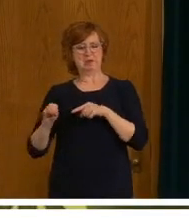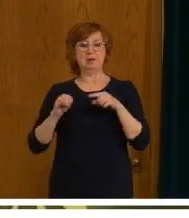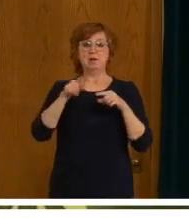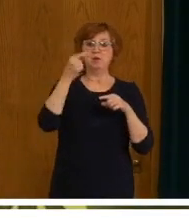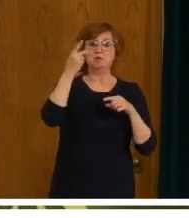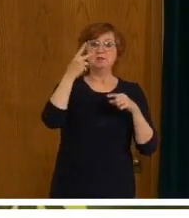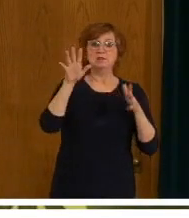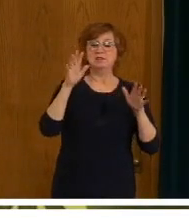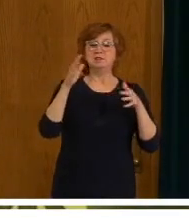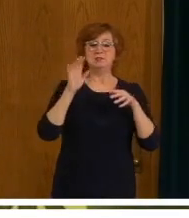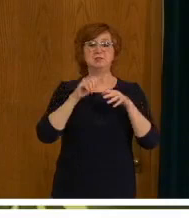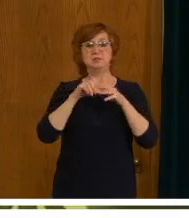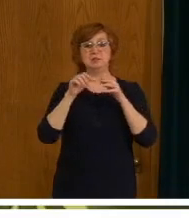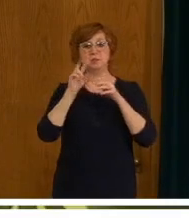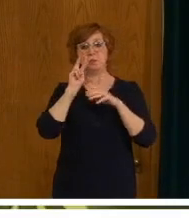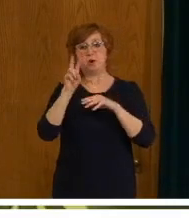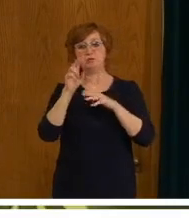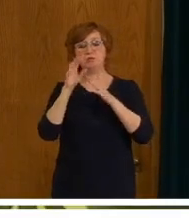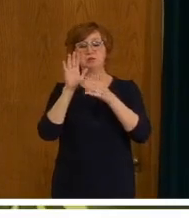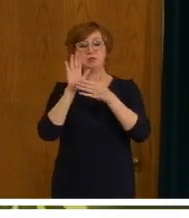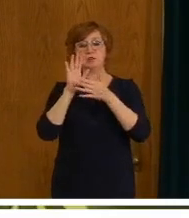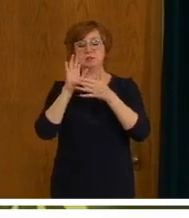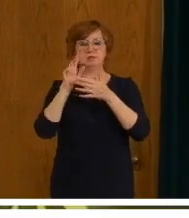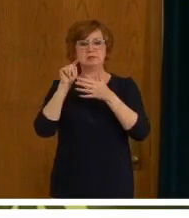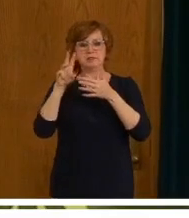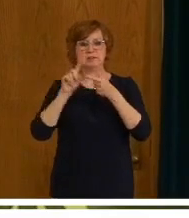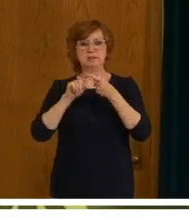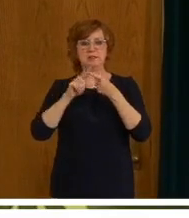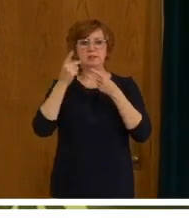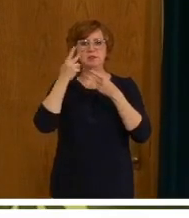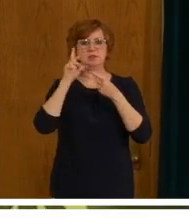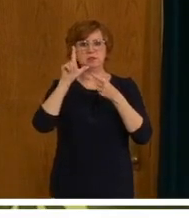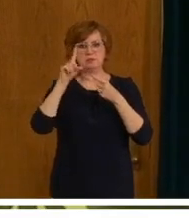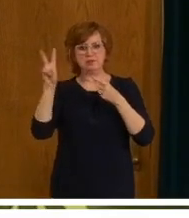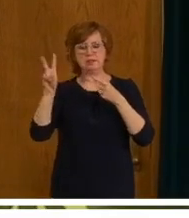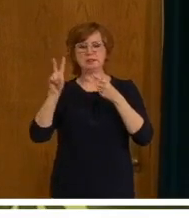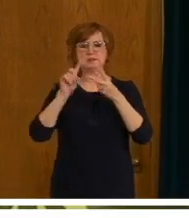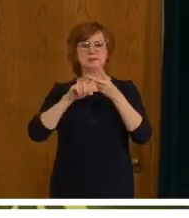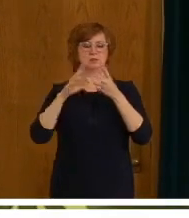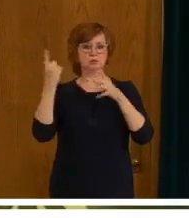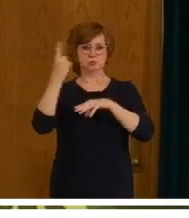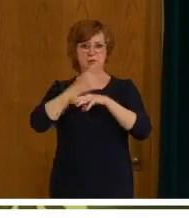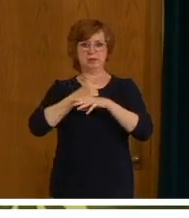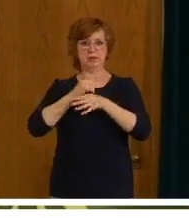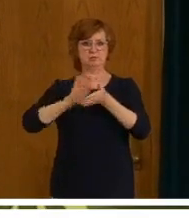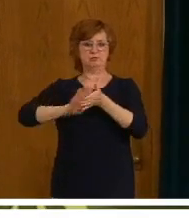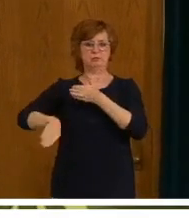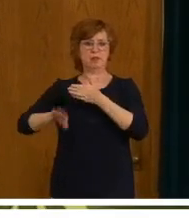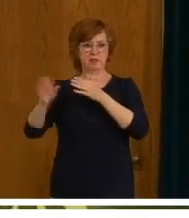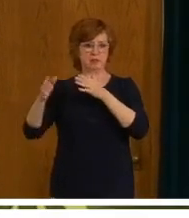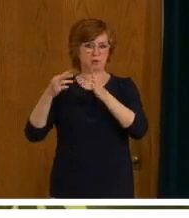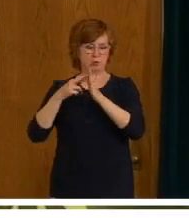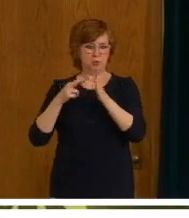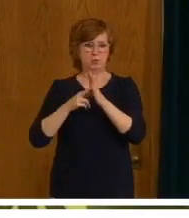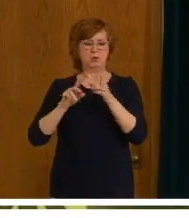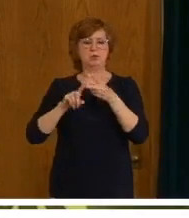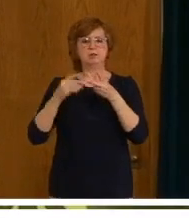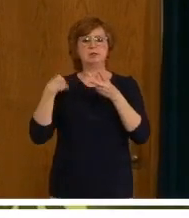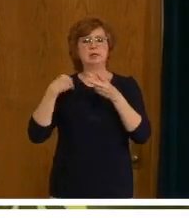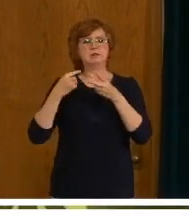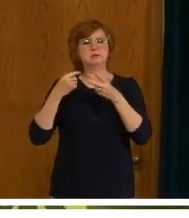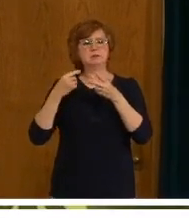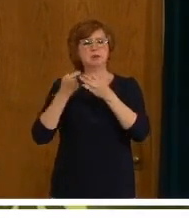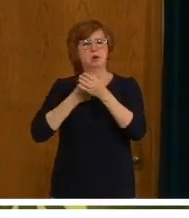of the border at hockey games, at golf tournaments. We see, I believe, Las Vegas is removing their restrictions today. And over the course of this past weekend, we saw